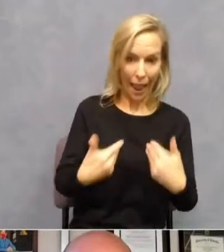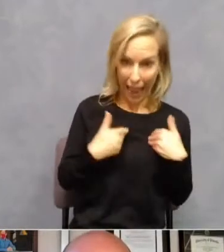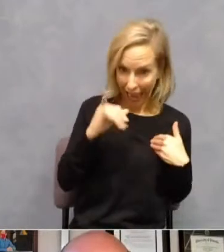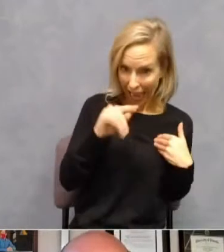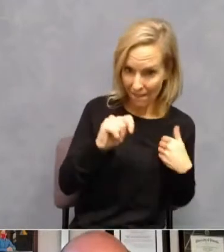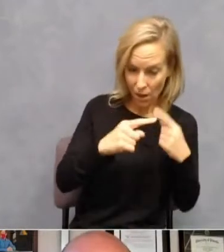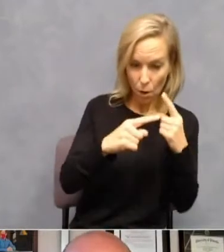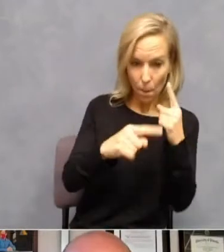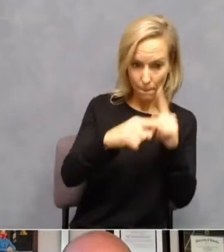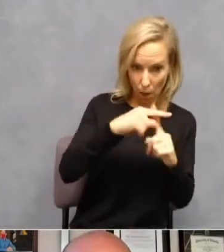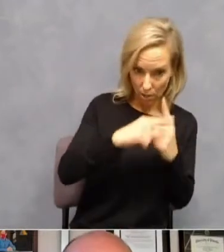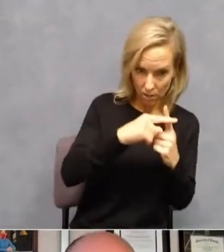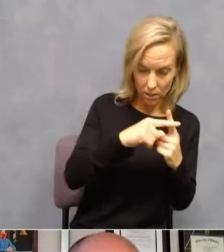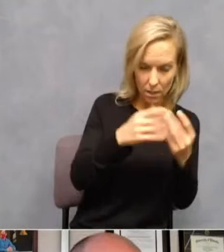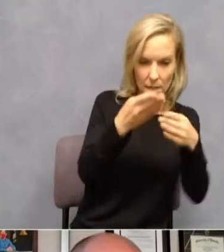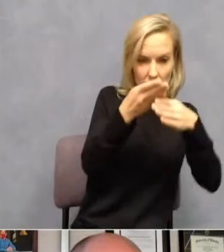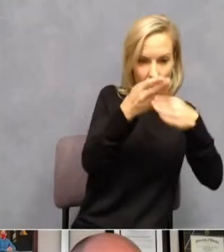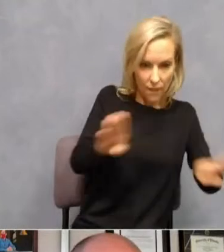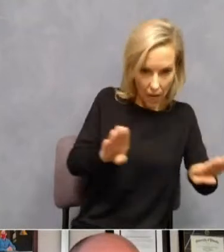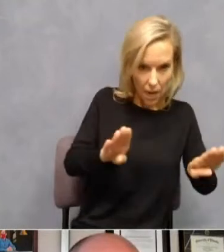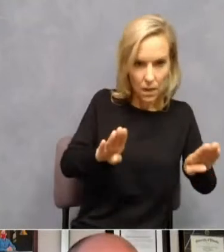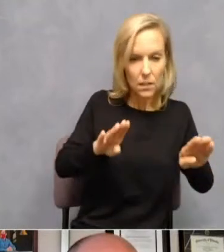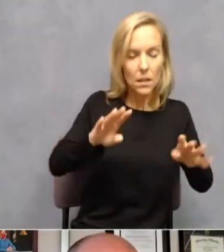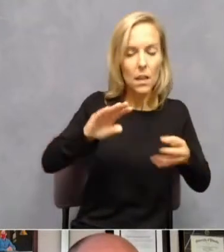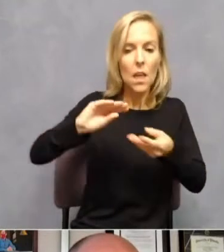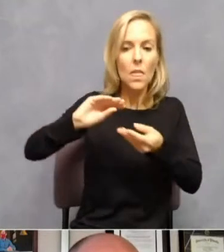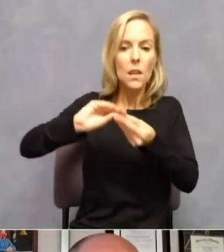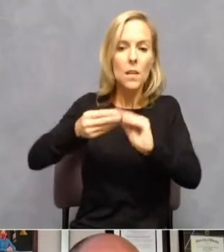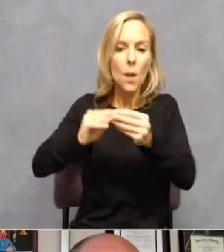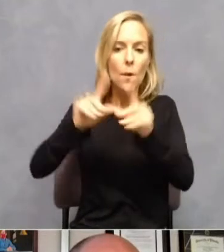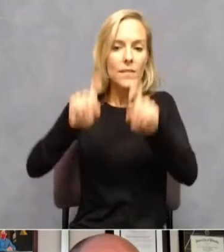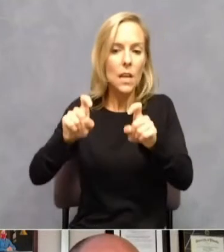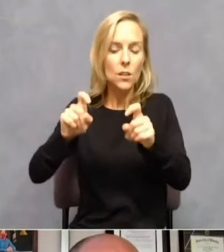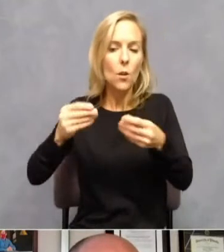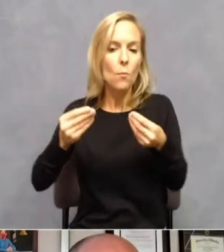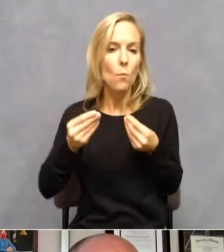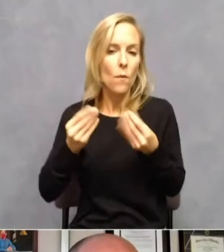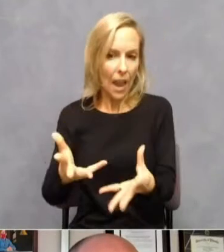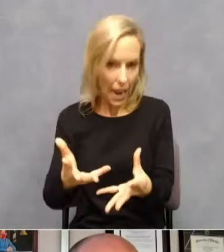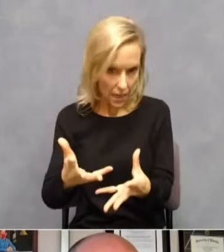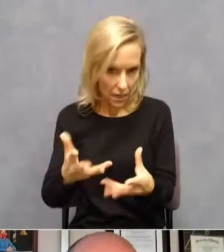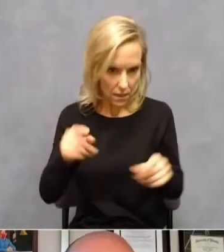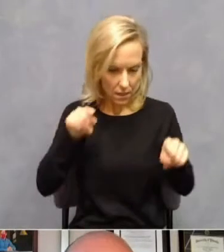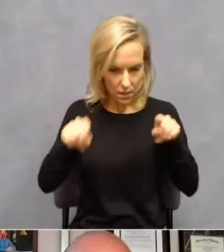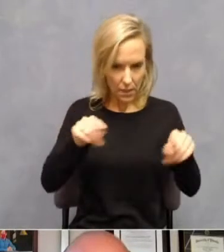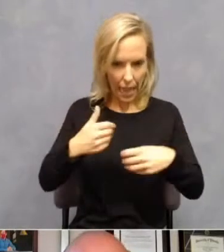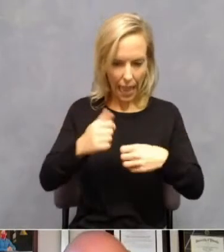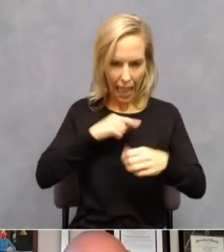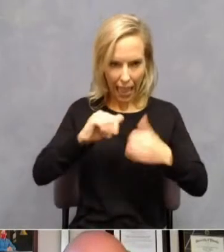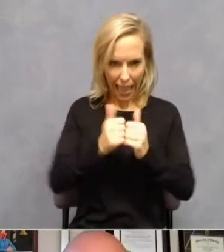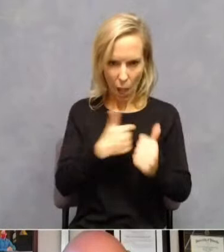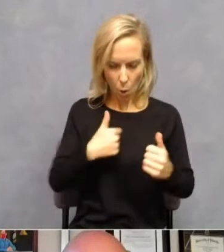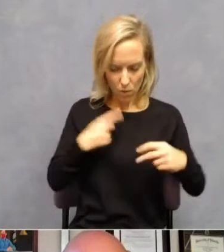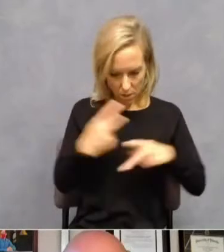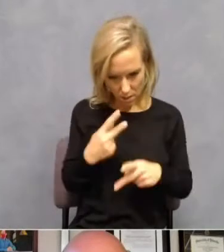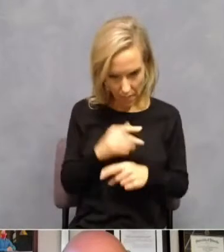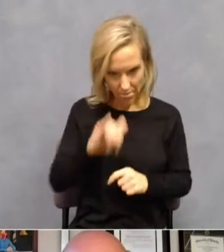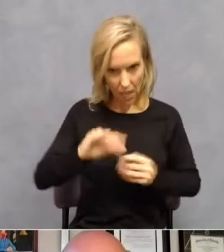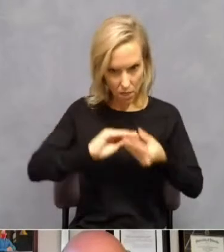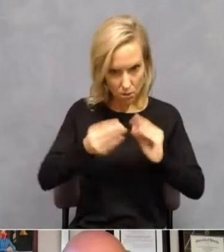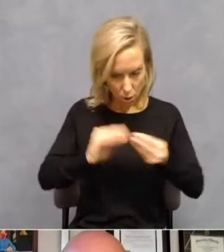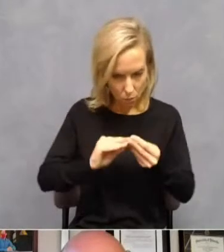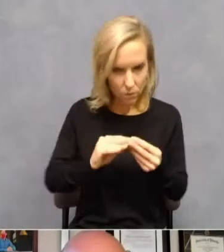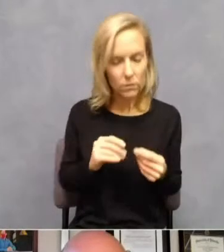the total number of tests performed. And that's how we'll get this value. We will use